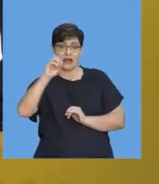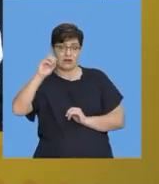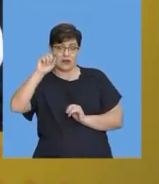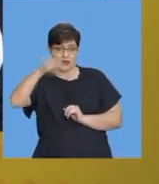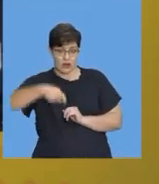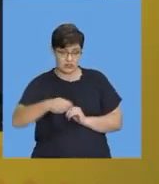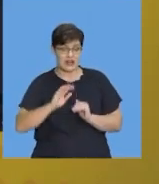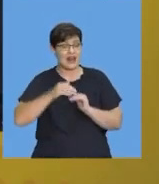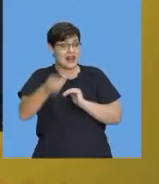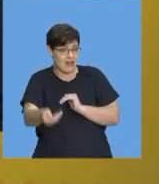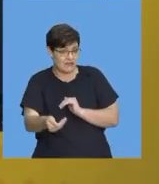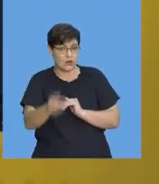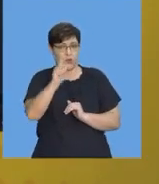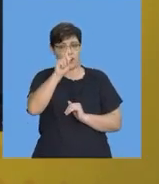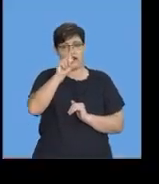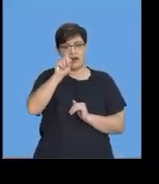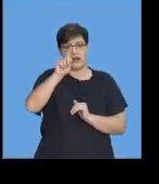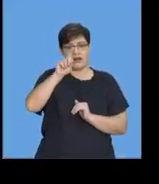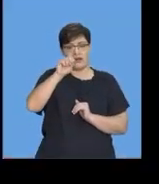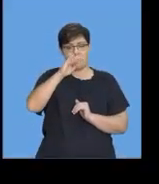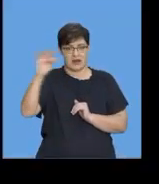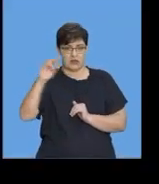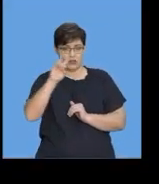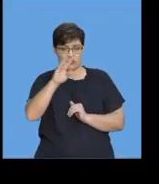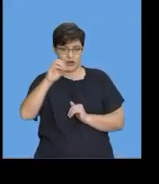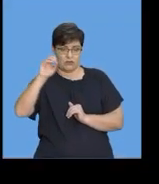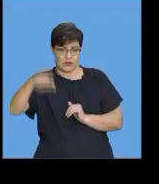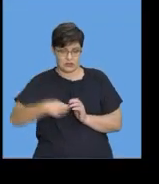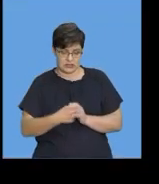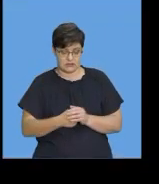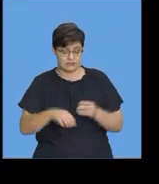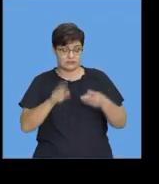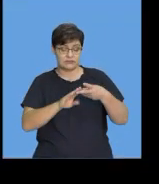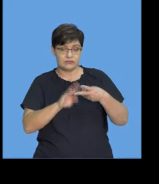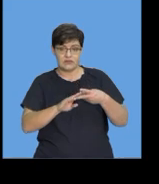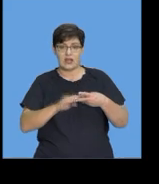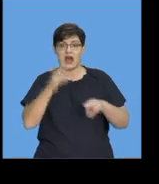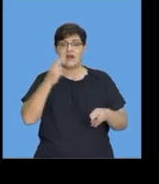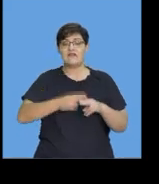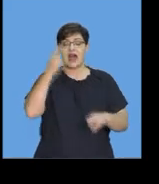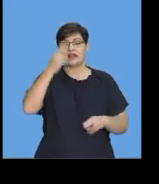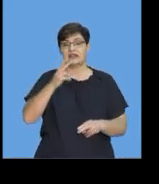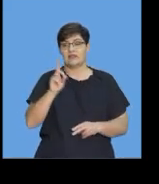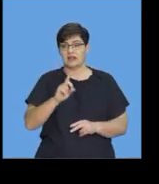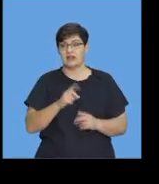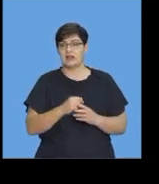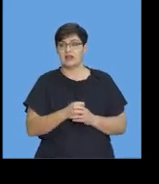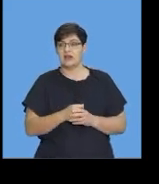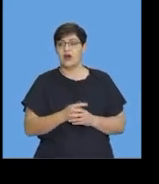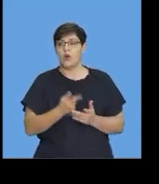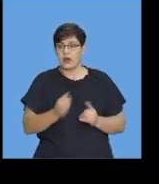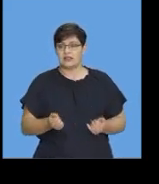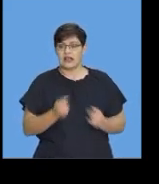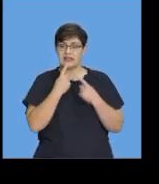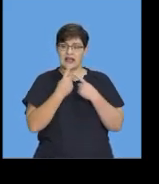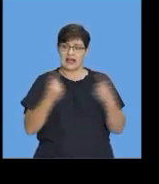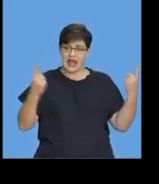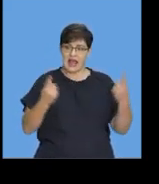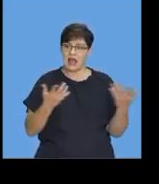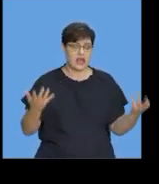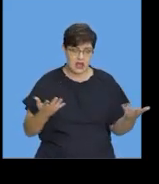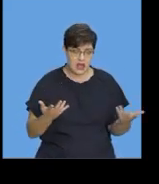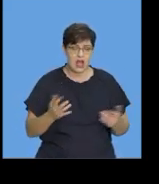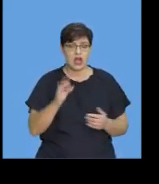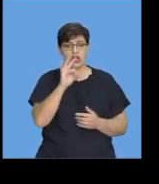1,800,000. Okay? Then you're also told that a final dividend of 22 cents per share was declared, right, on